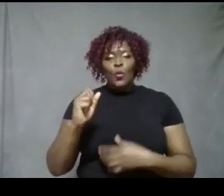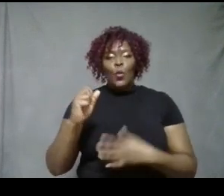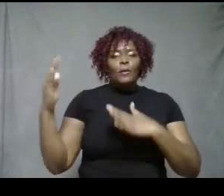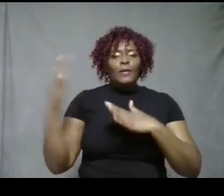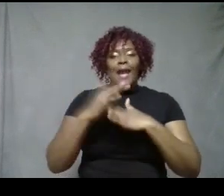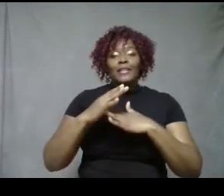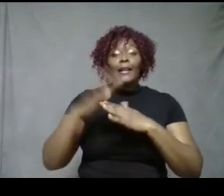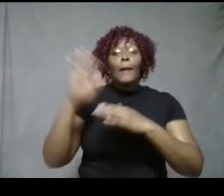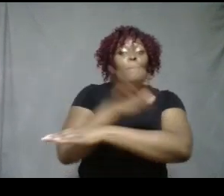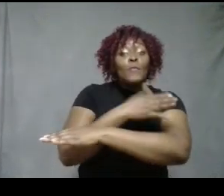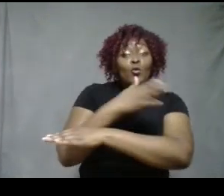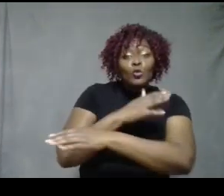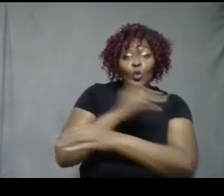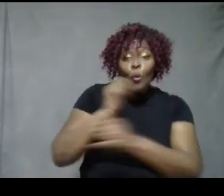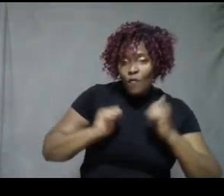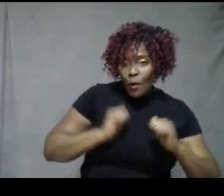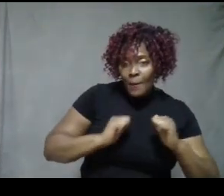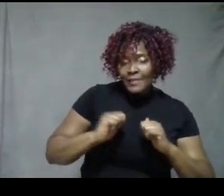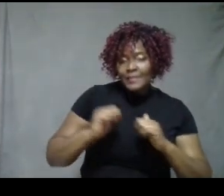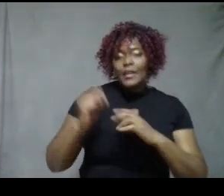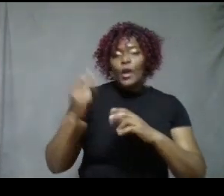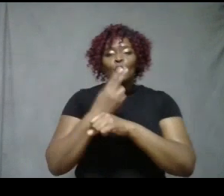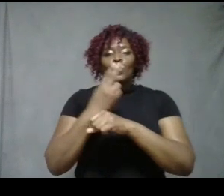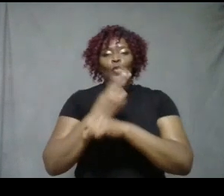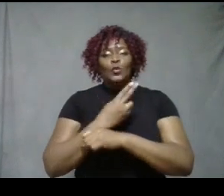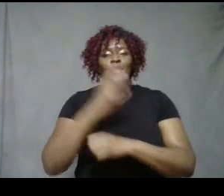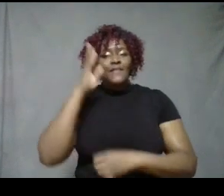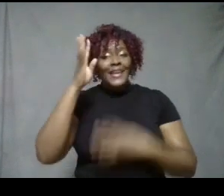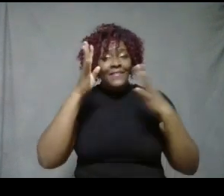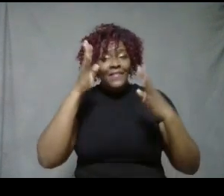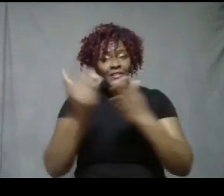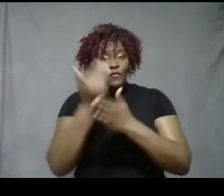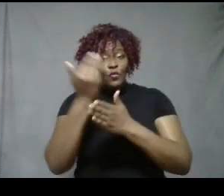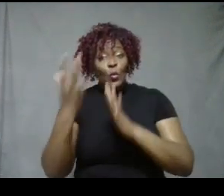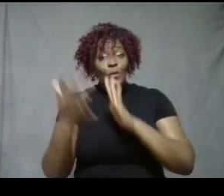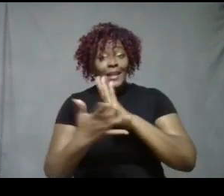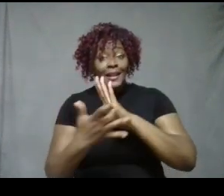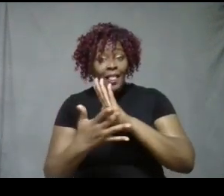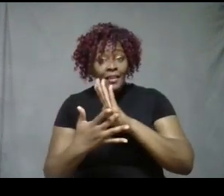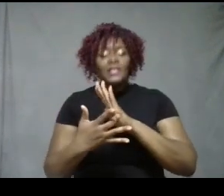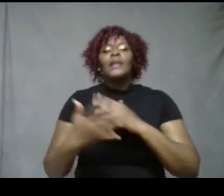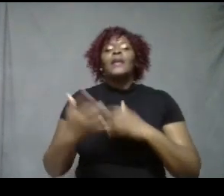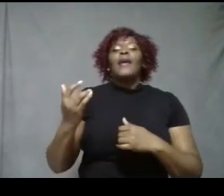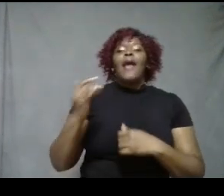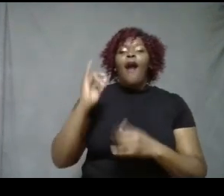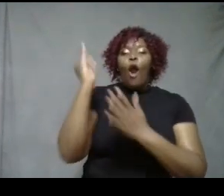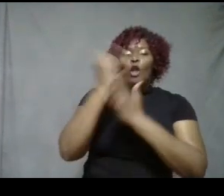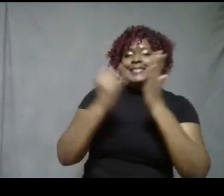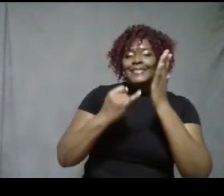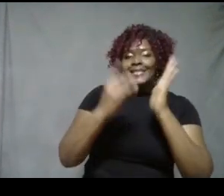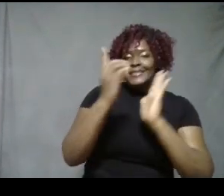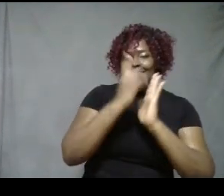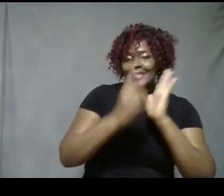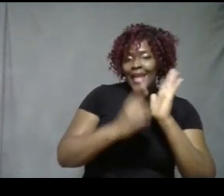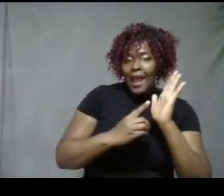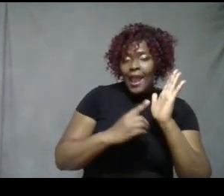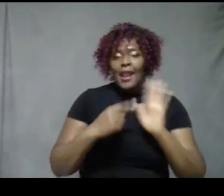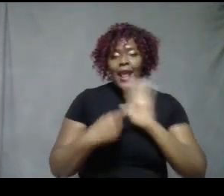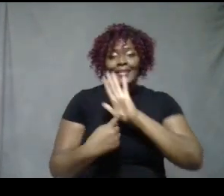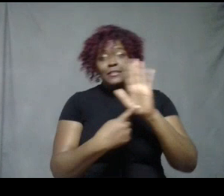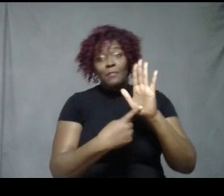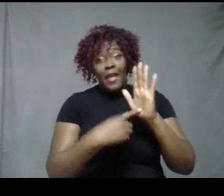Outstanding Use of Innovation and Technology, Outstanding Artistic Design, outstanding display of fantasy and/or